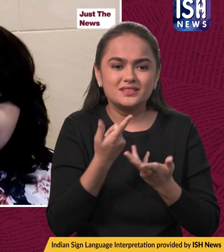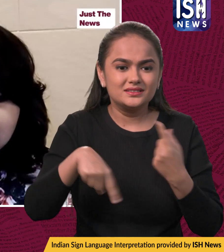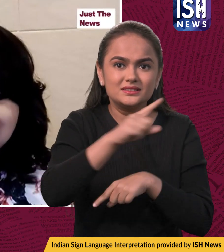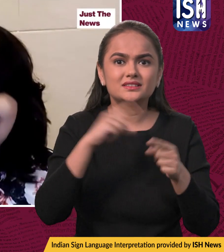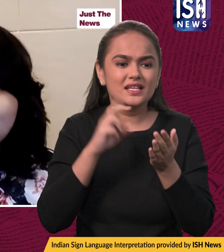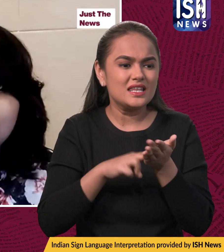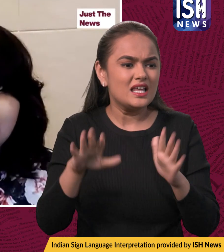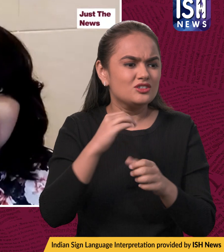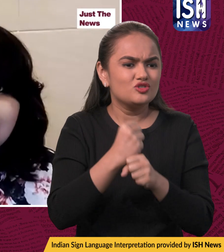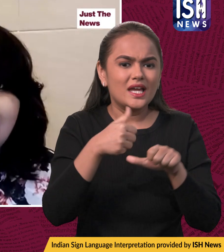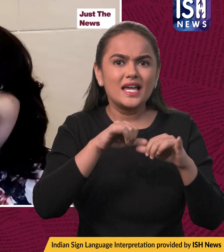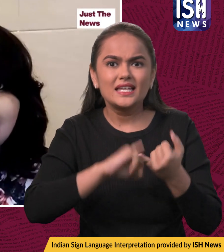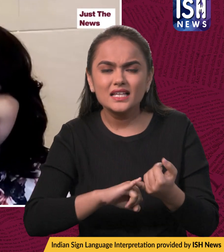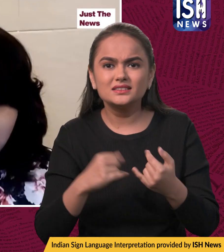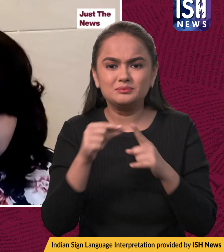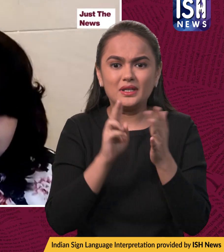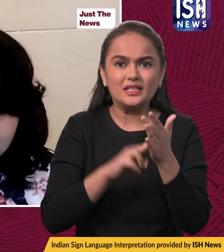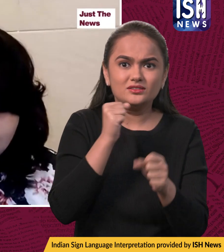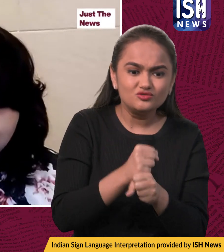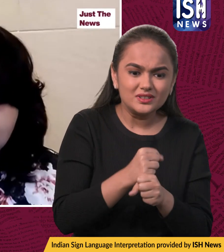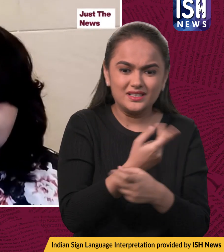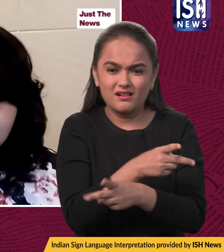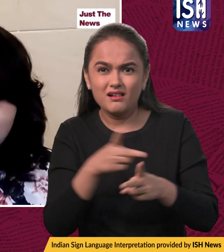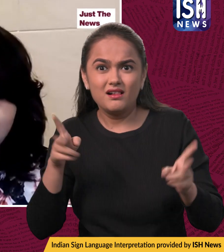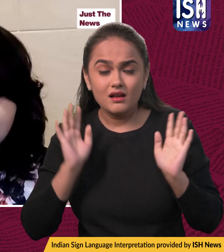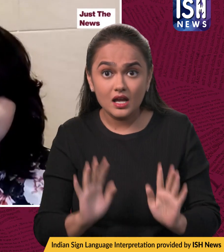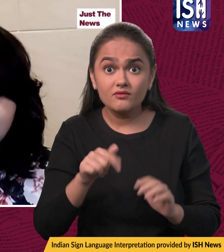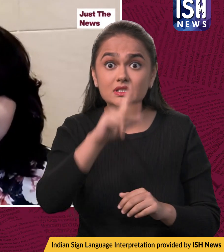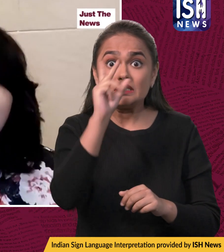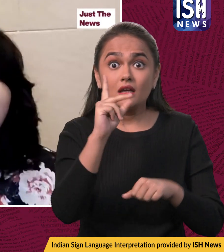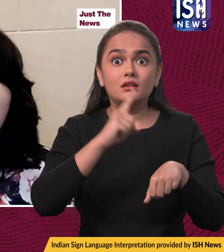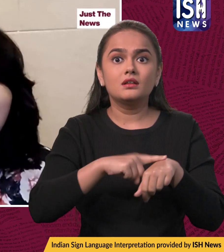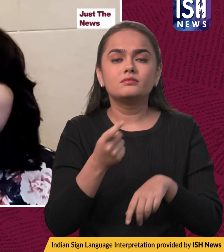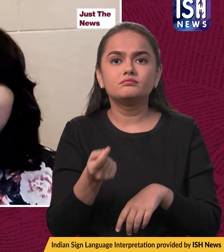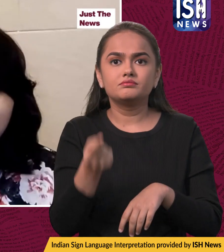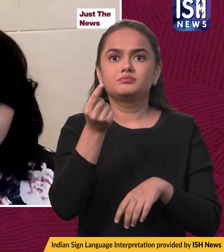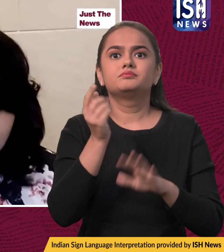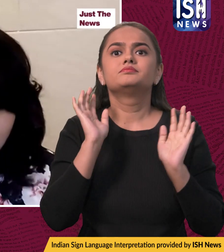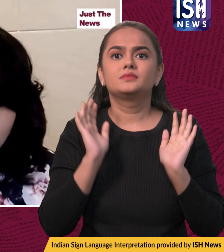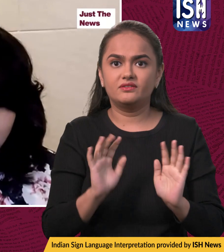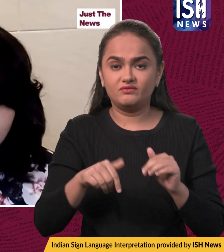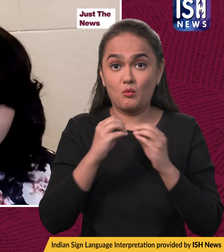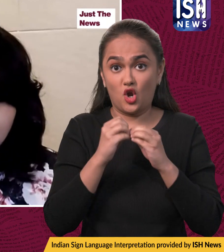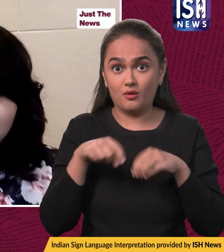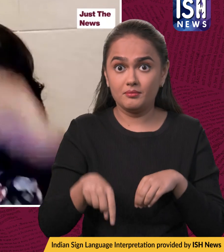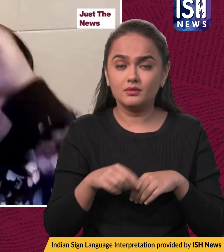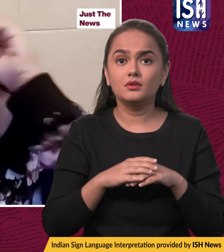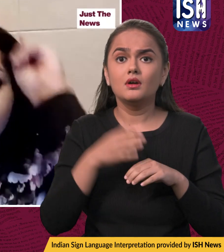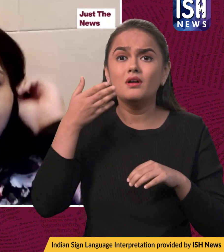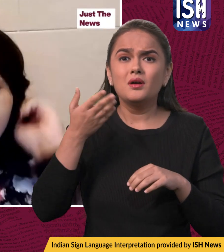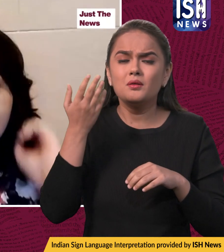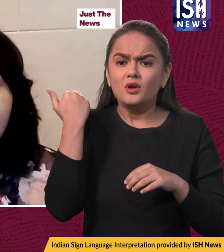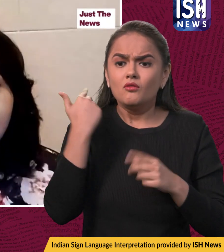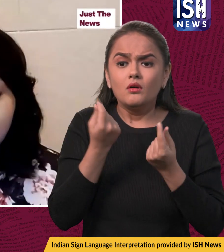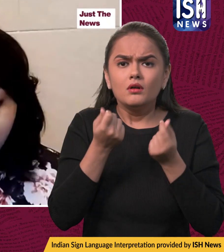of compressed natural gas and piped natural gas increased for the second time in 3 weeks in Mumbai.